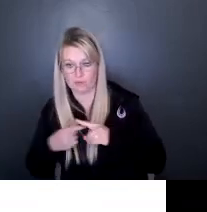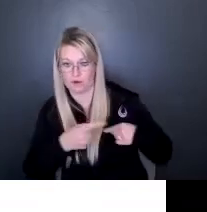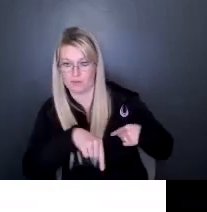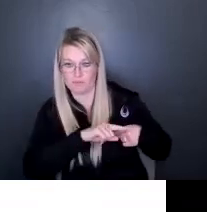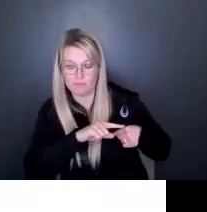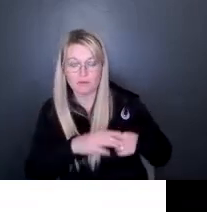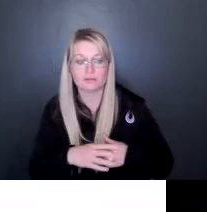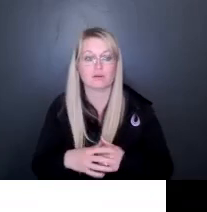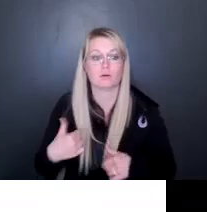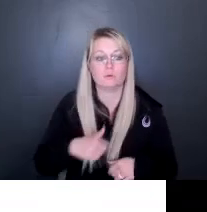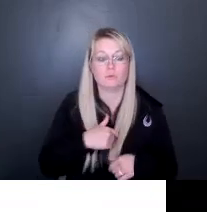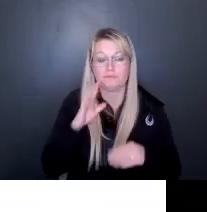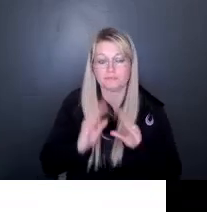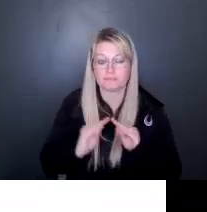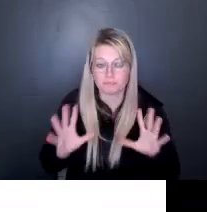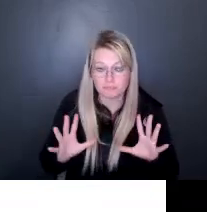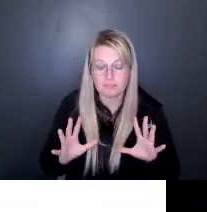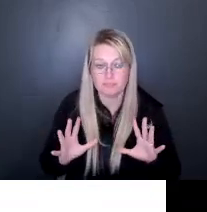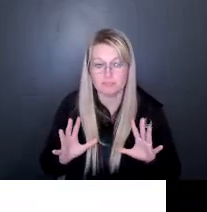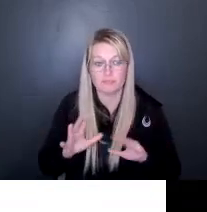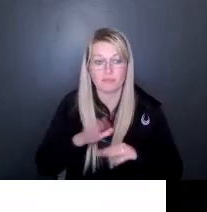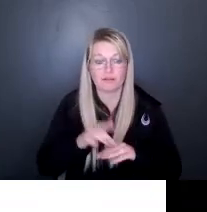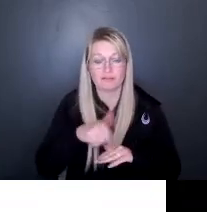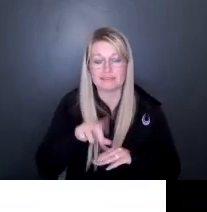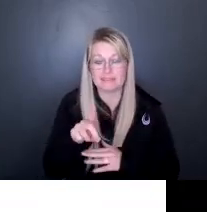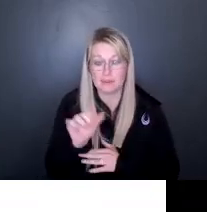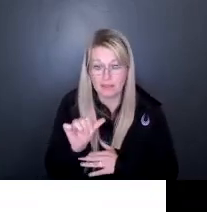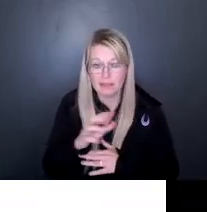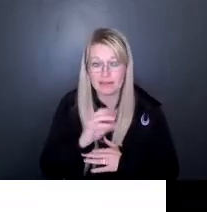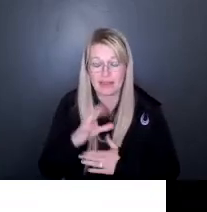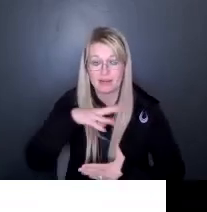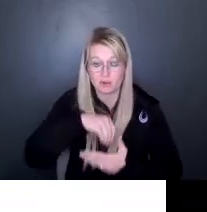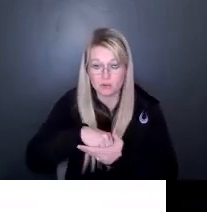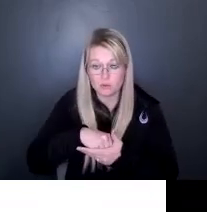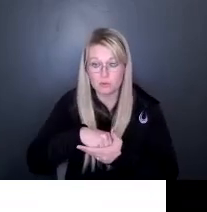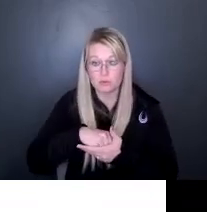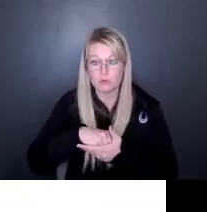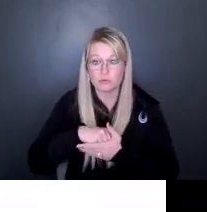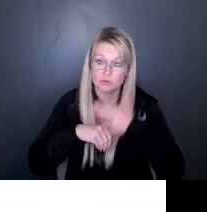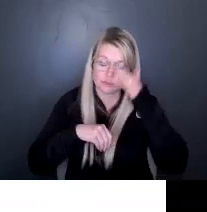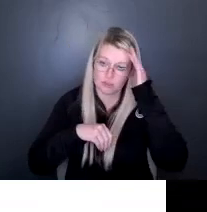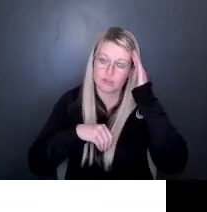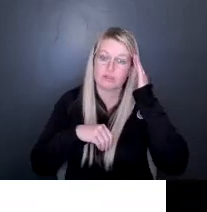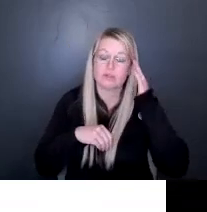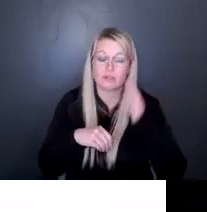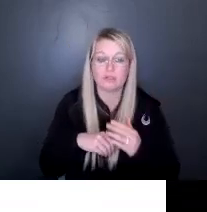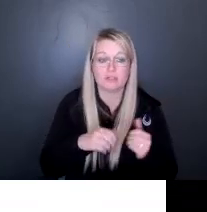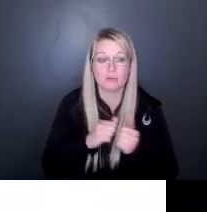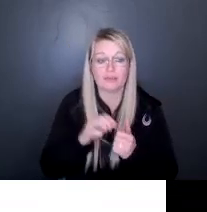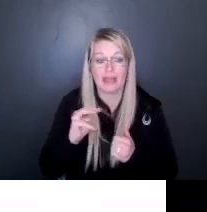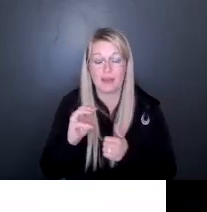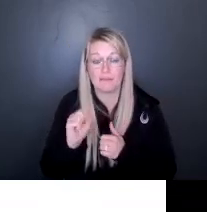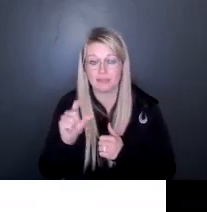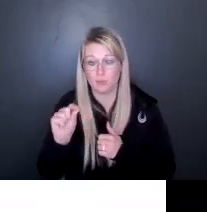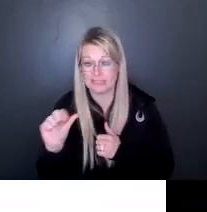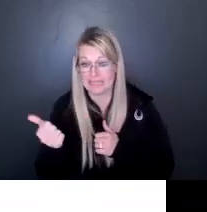the clarifying and amplifying of disability and inclusion related content in the MS